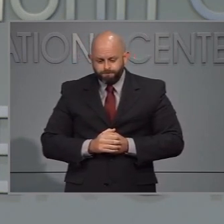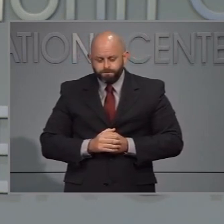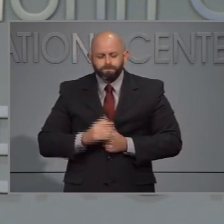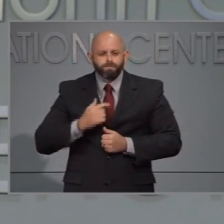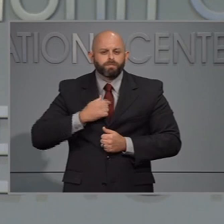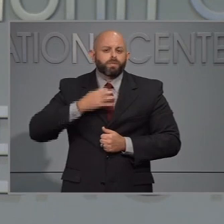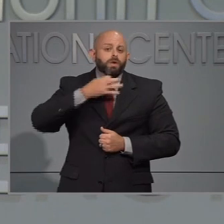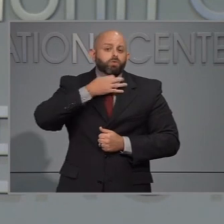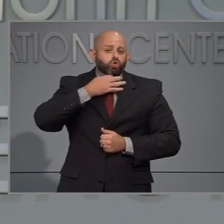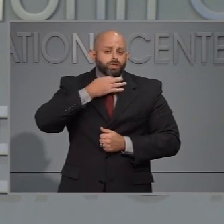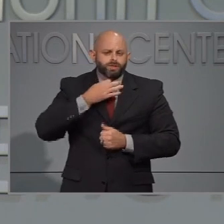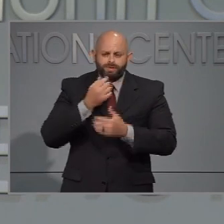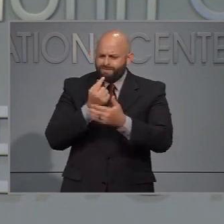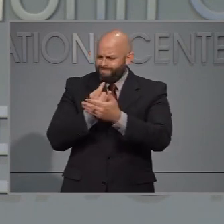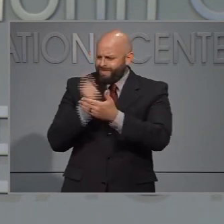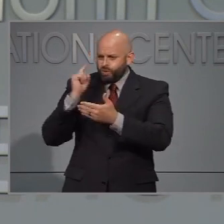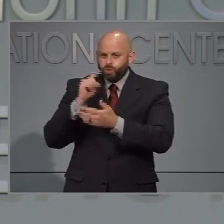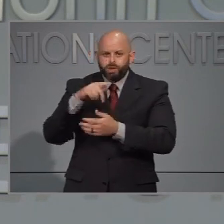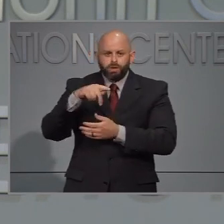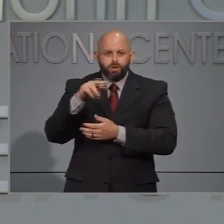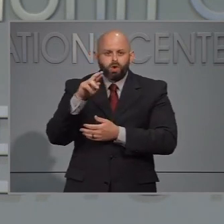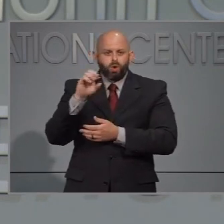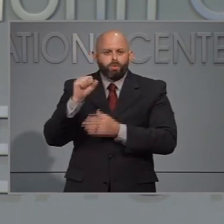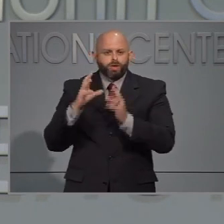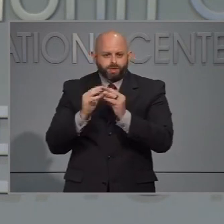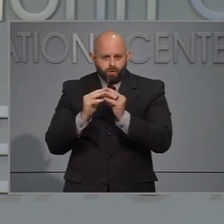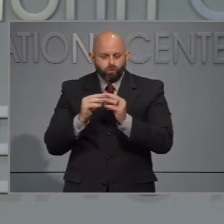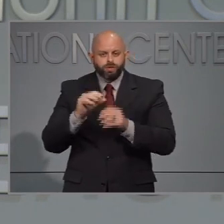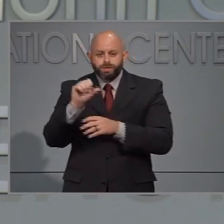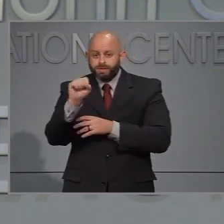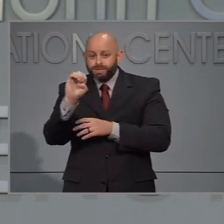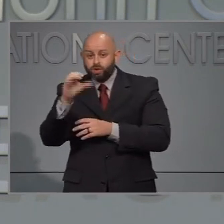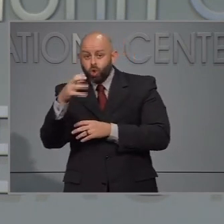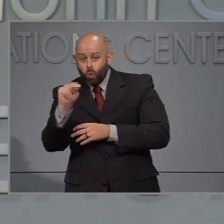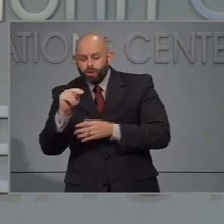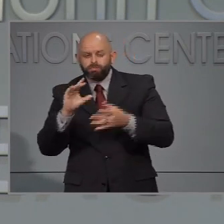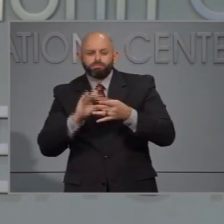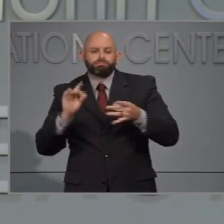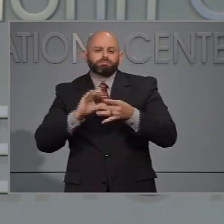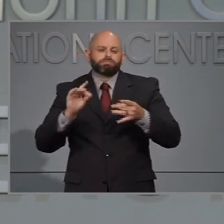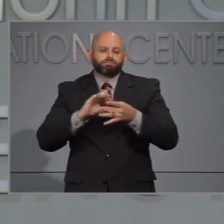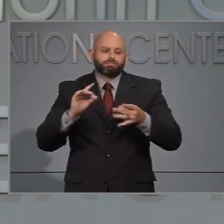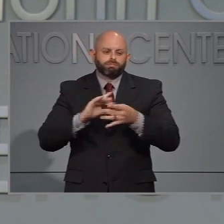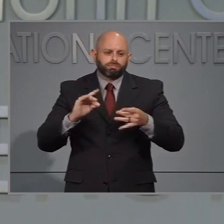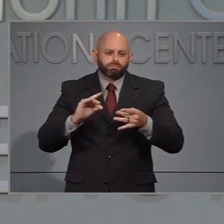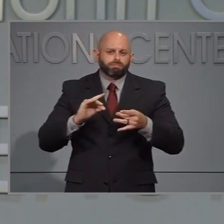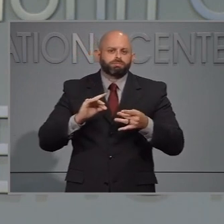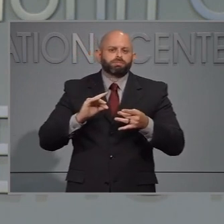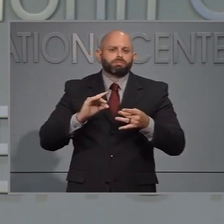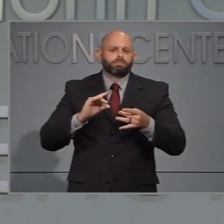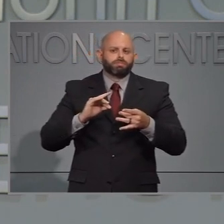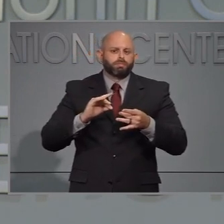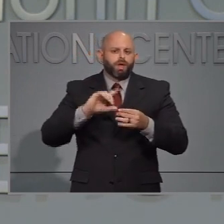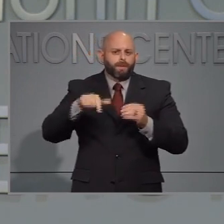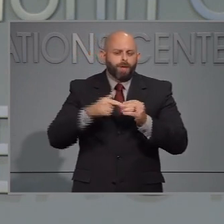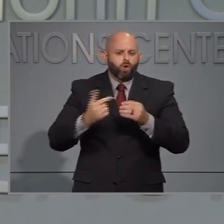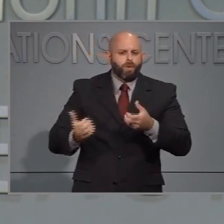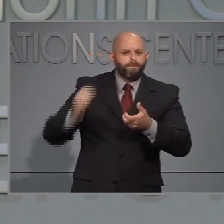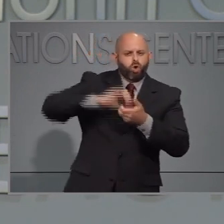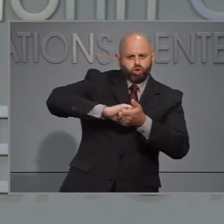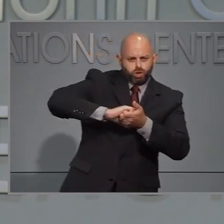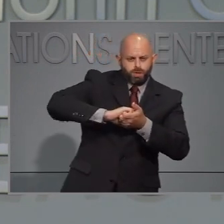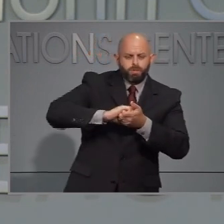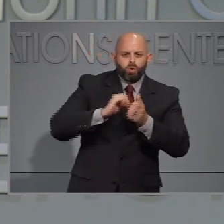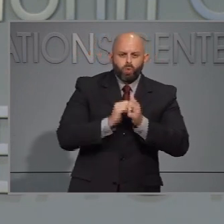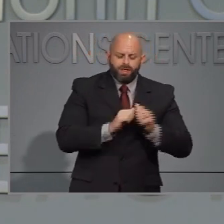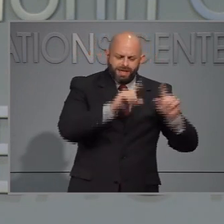briefing, Secretary Cohen said that talked about partnerships between some testing sites and some